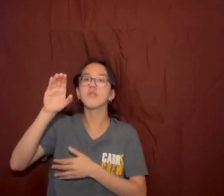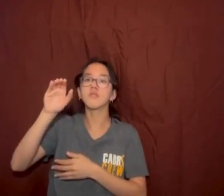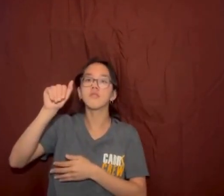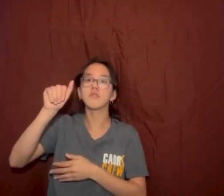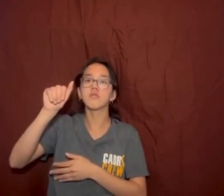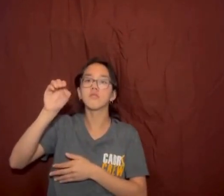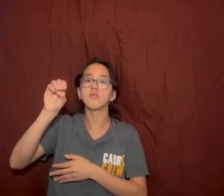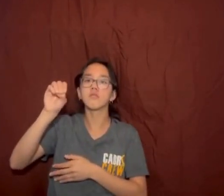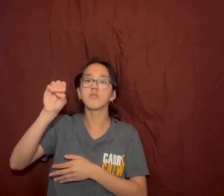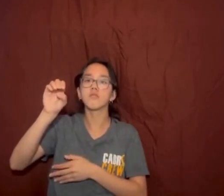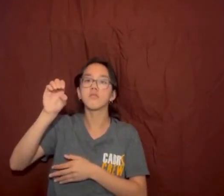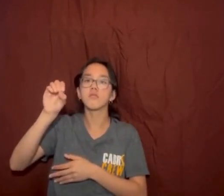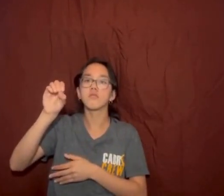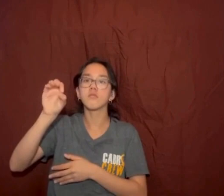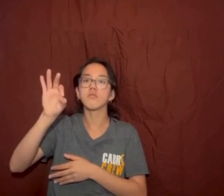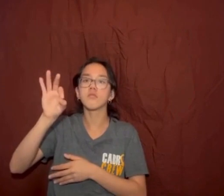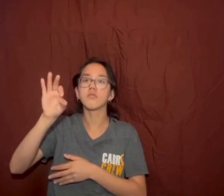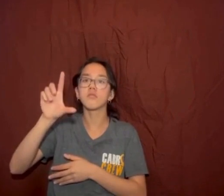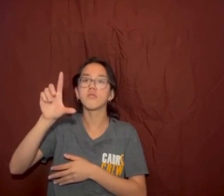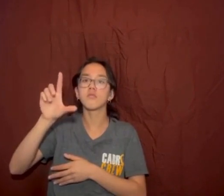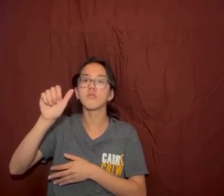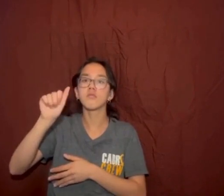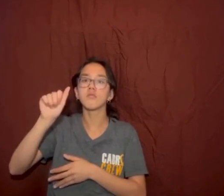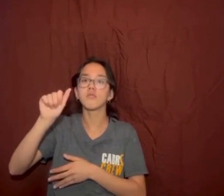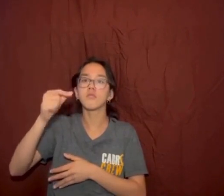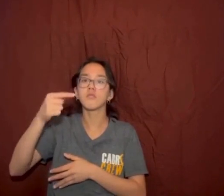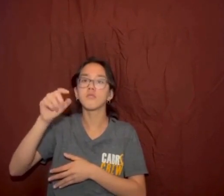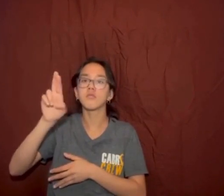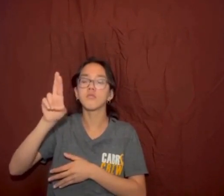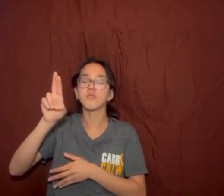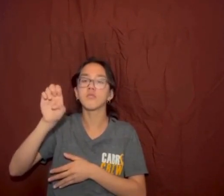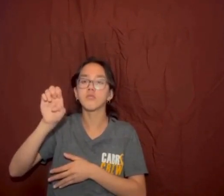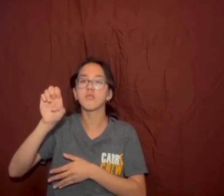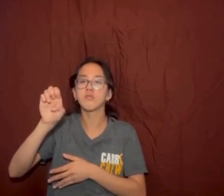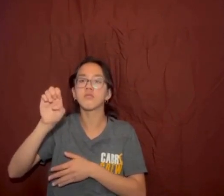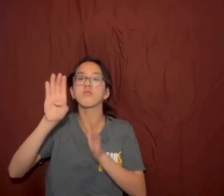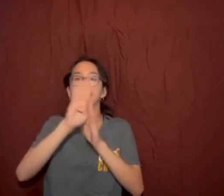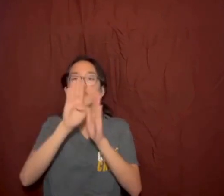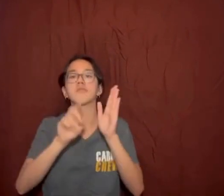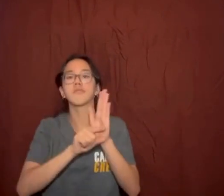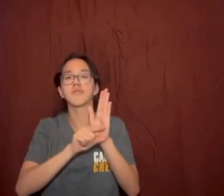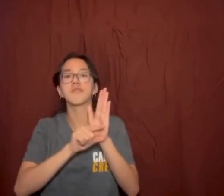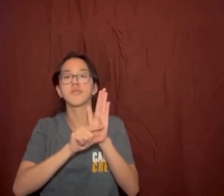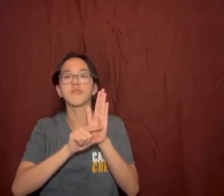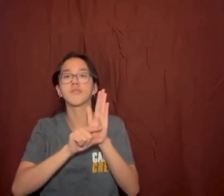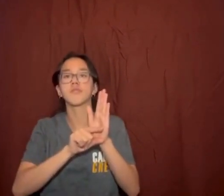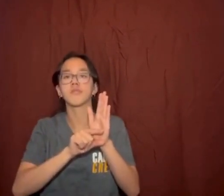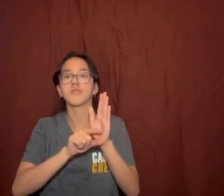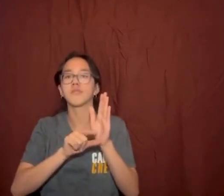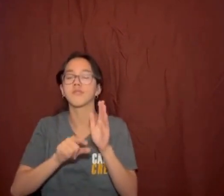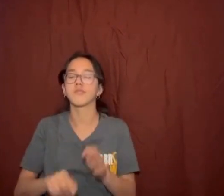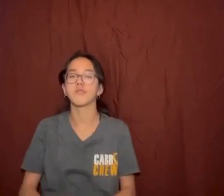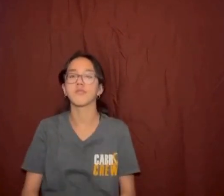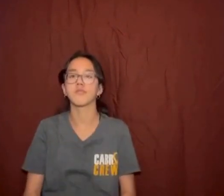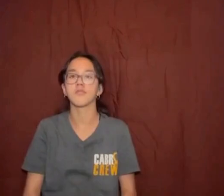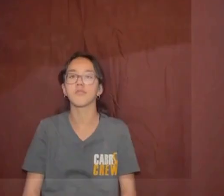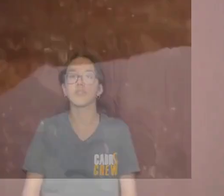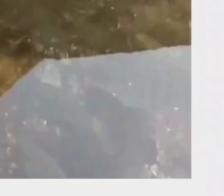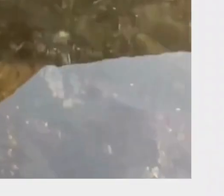the animal, which can make it really hard to catch it. It's almost a bit like camouflage.